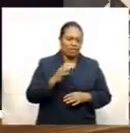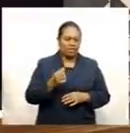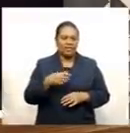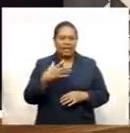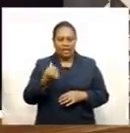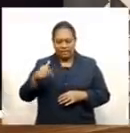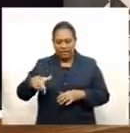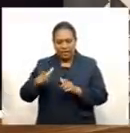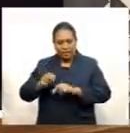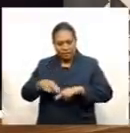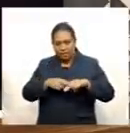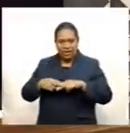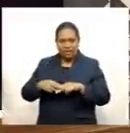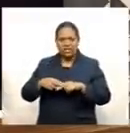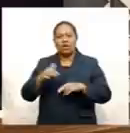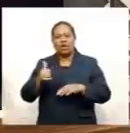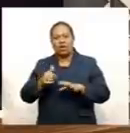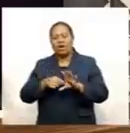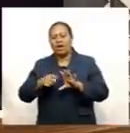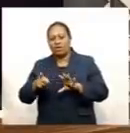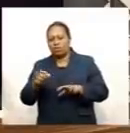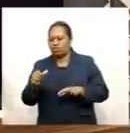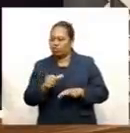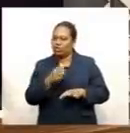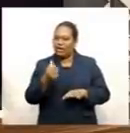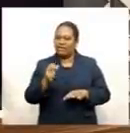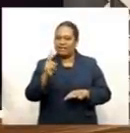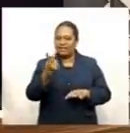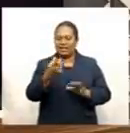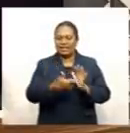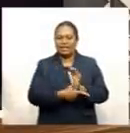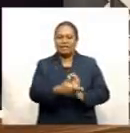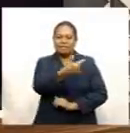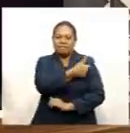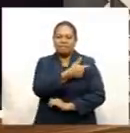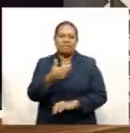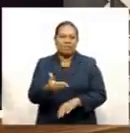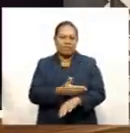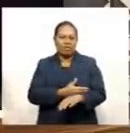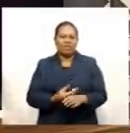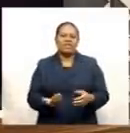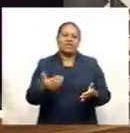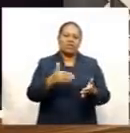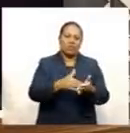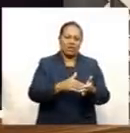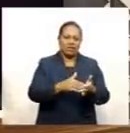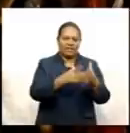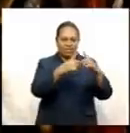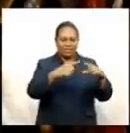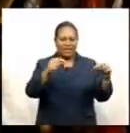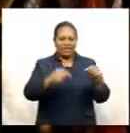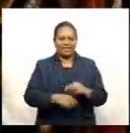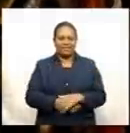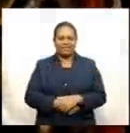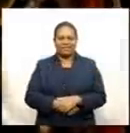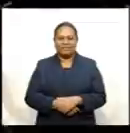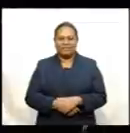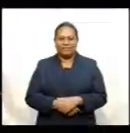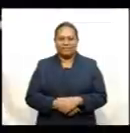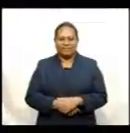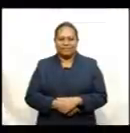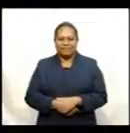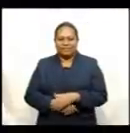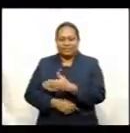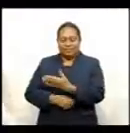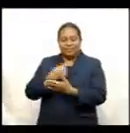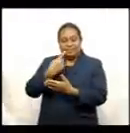country or out, will have to go through their second dose before arriving in Japan. Venina Rakautonga has more. While competing at the